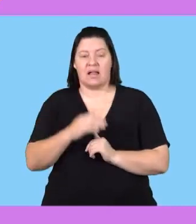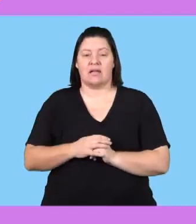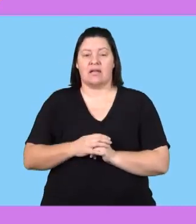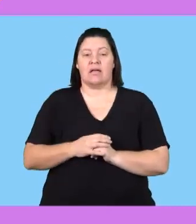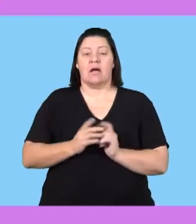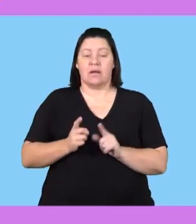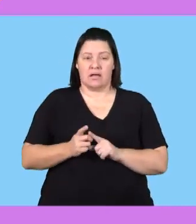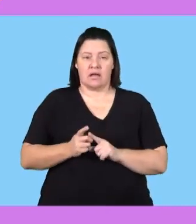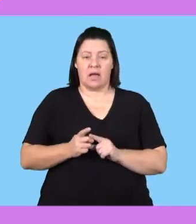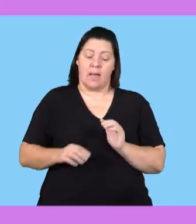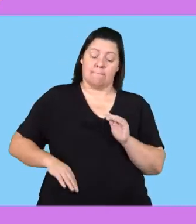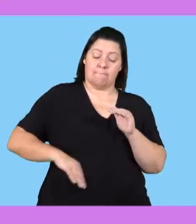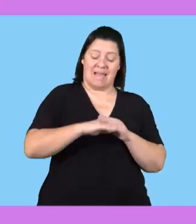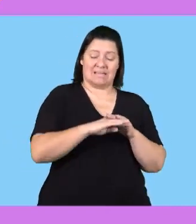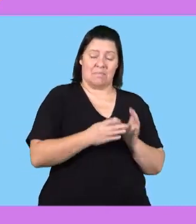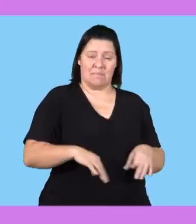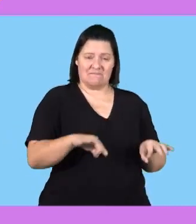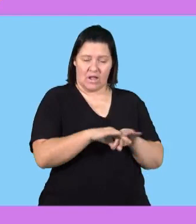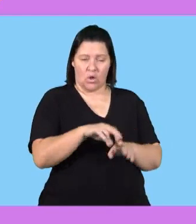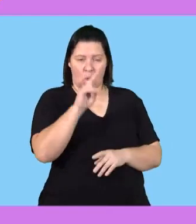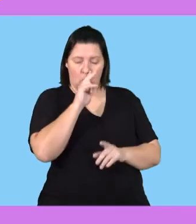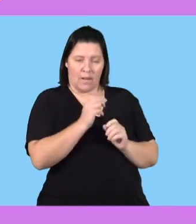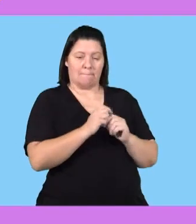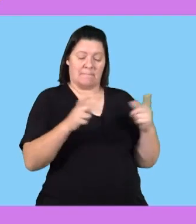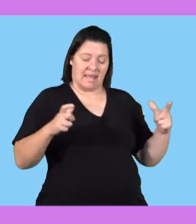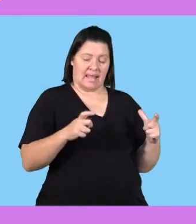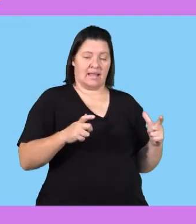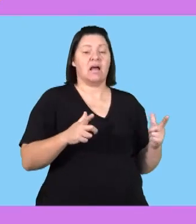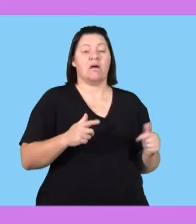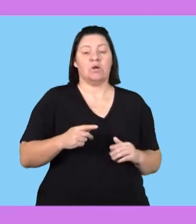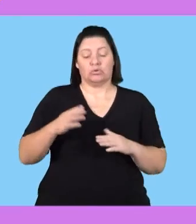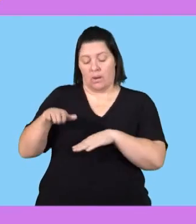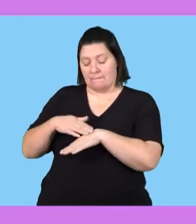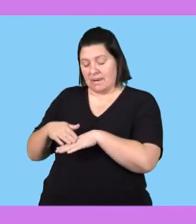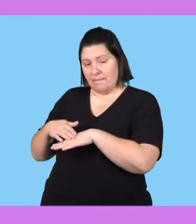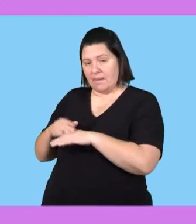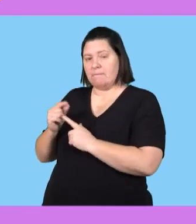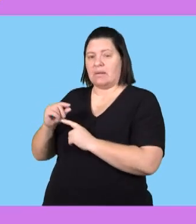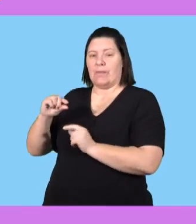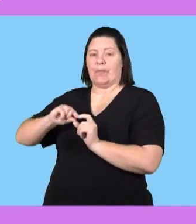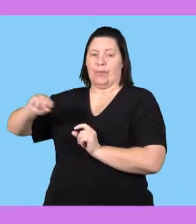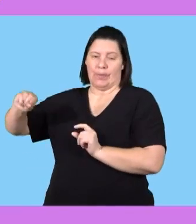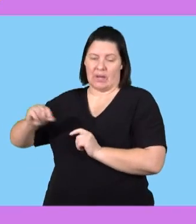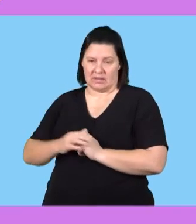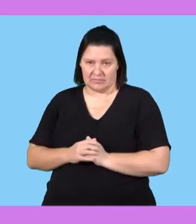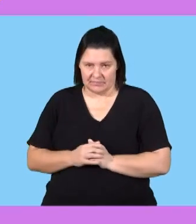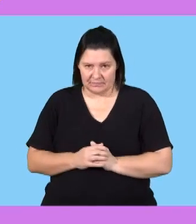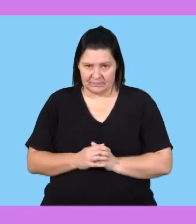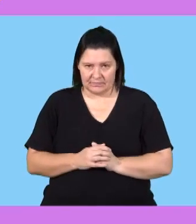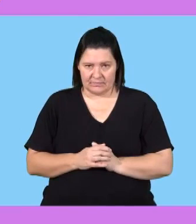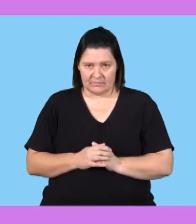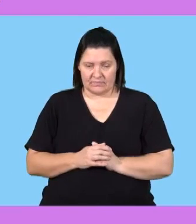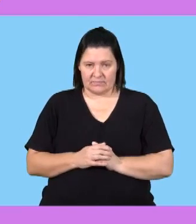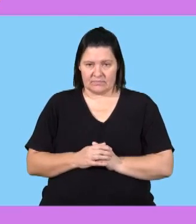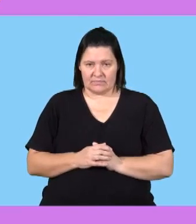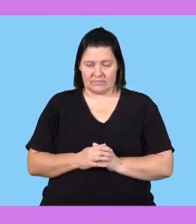know that when we talk about the maximum value, we are looking at the bigger slice, and when we talk about the minimum value, we are looking